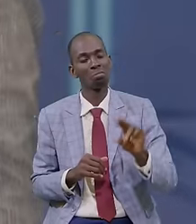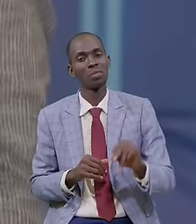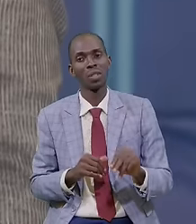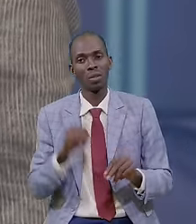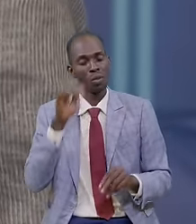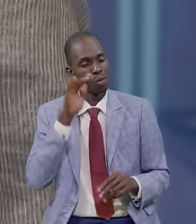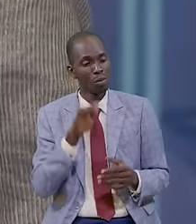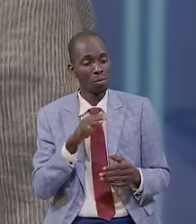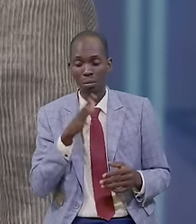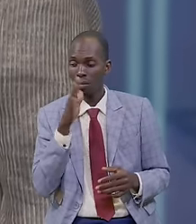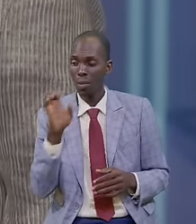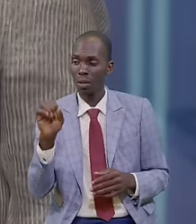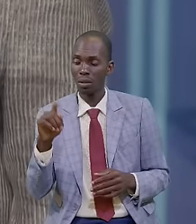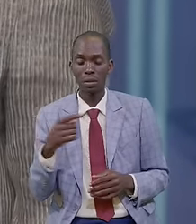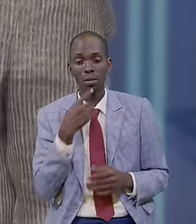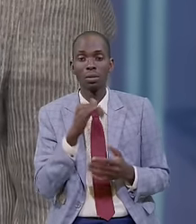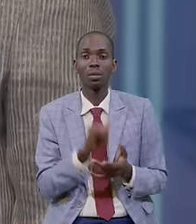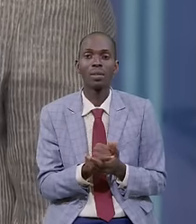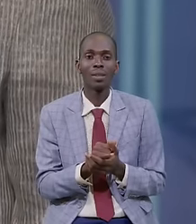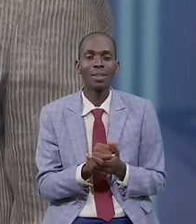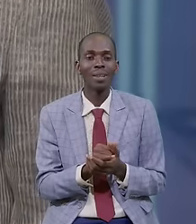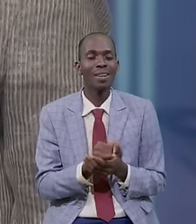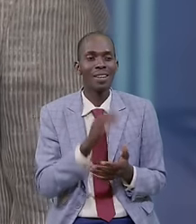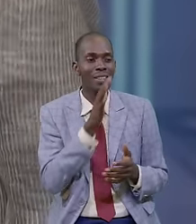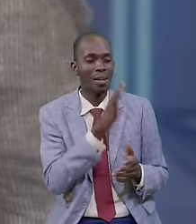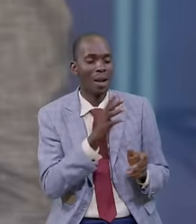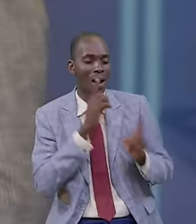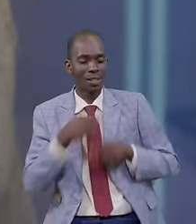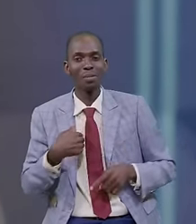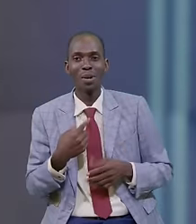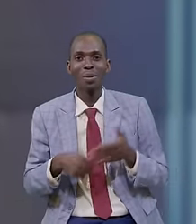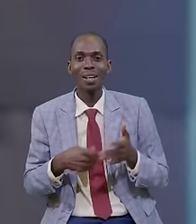she said, what did she say?